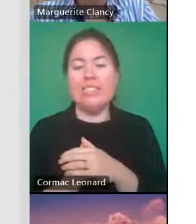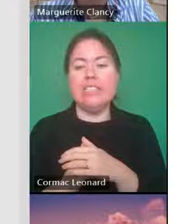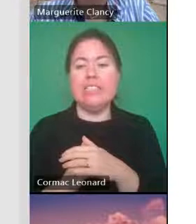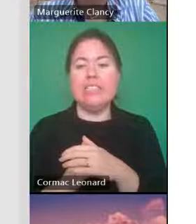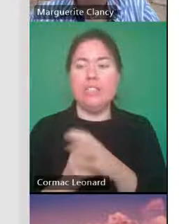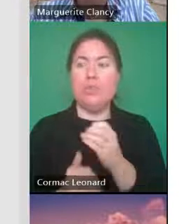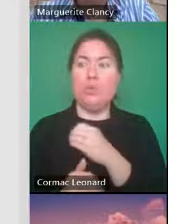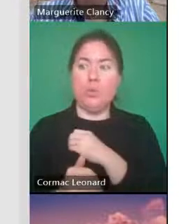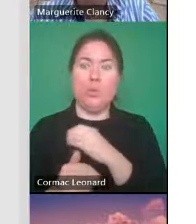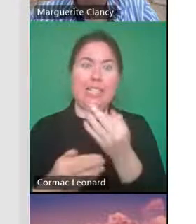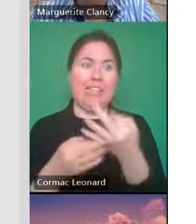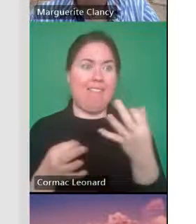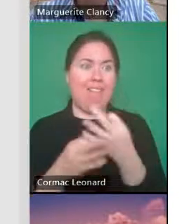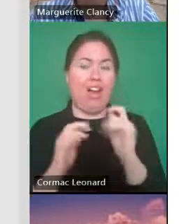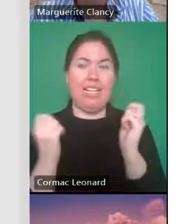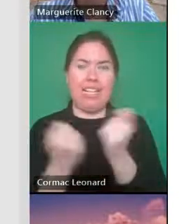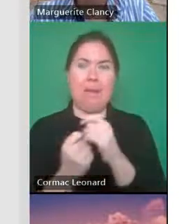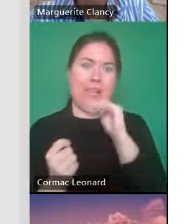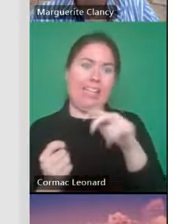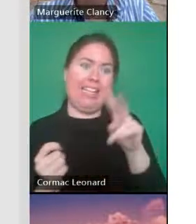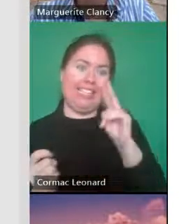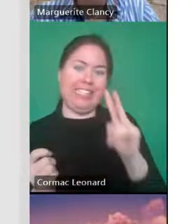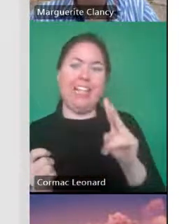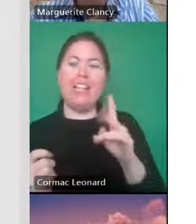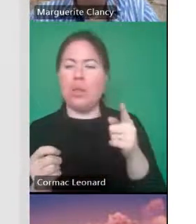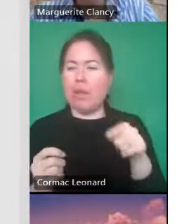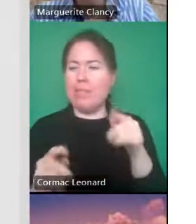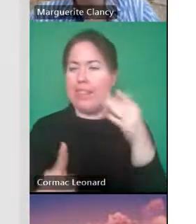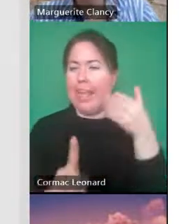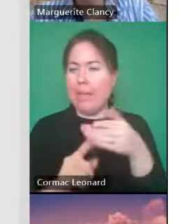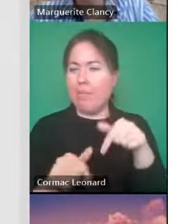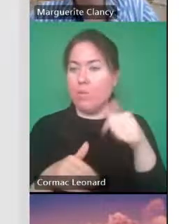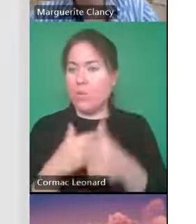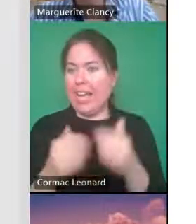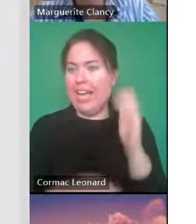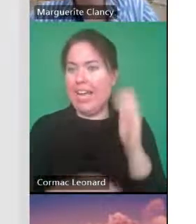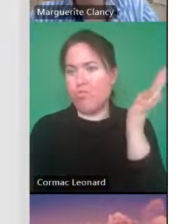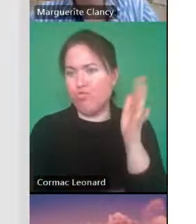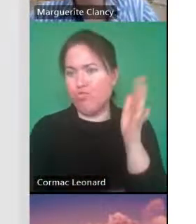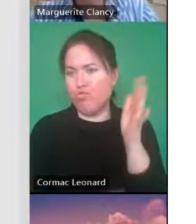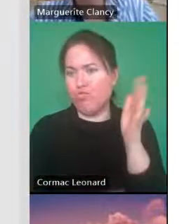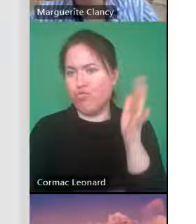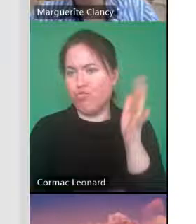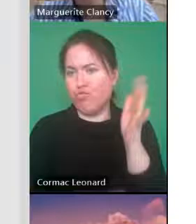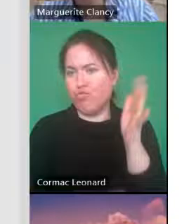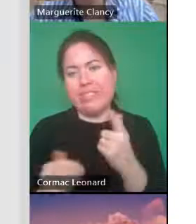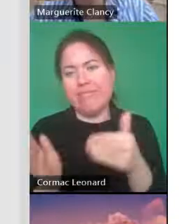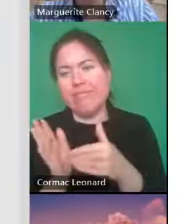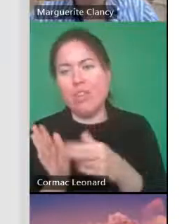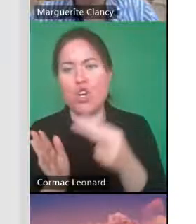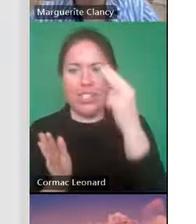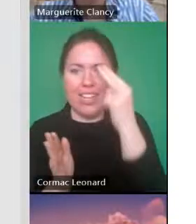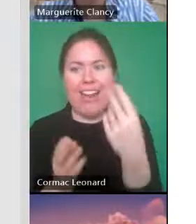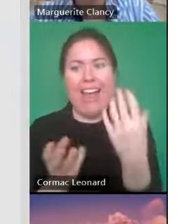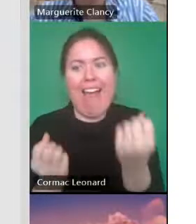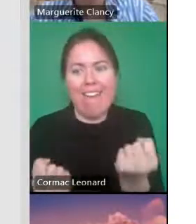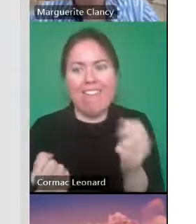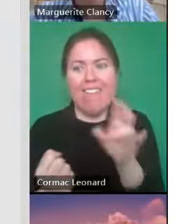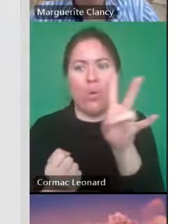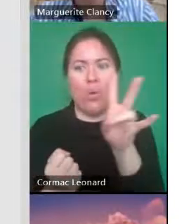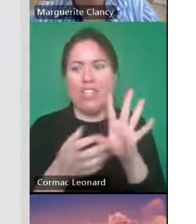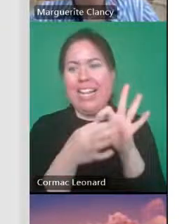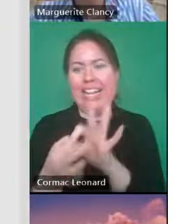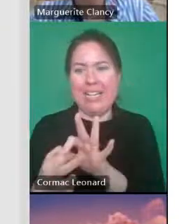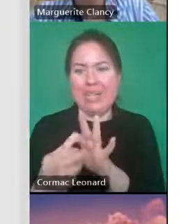the safeguarding team for their attention. So that was the focus of today. We do recognise that there are questions in